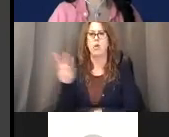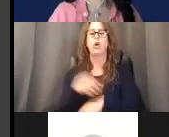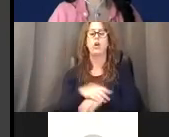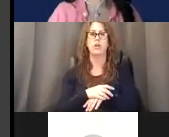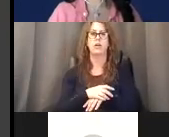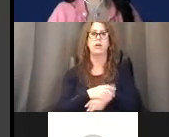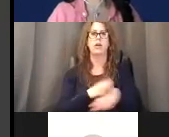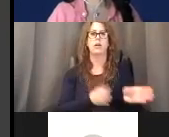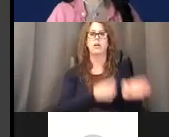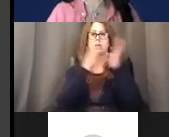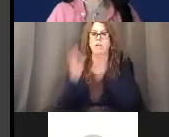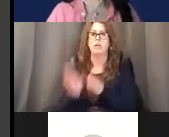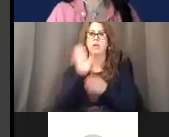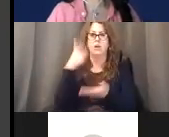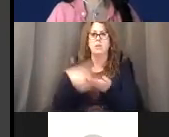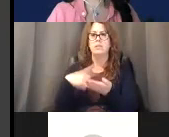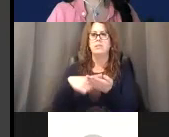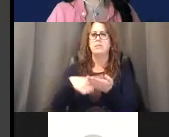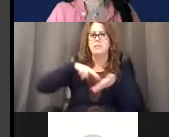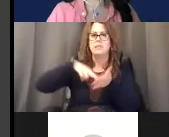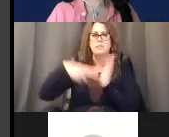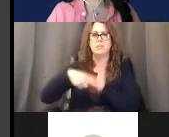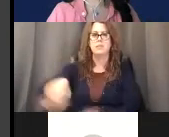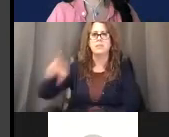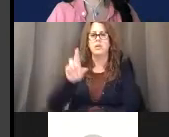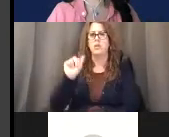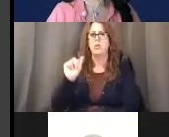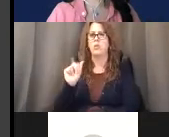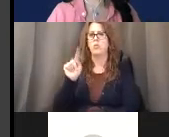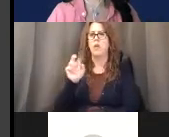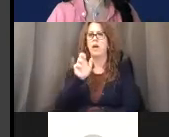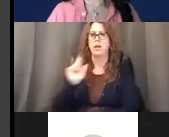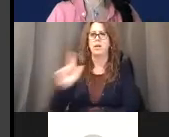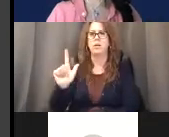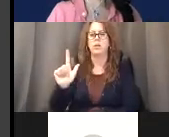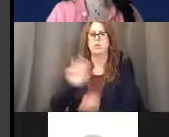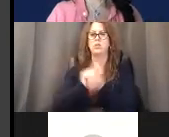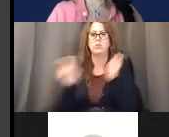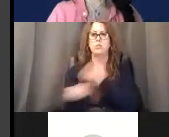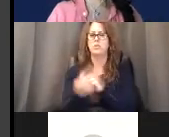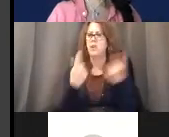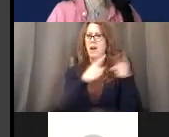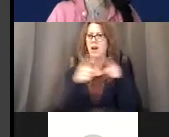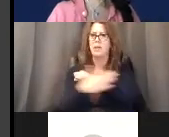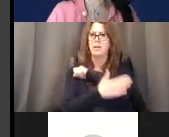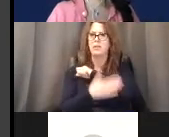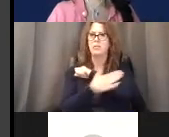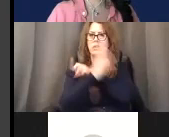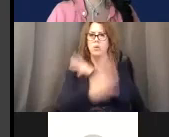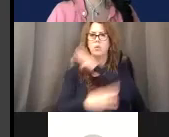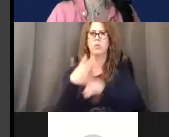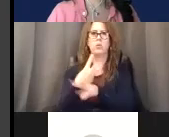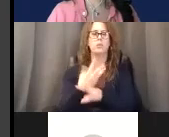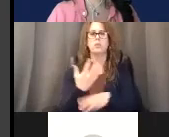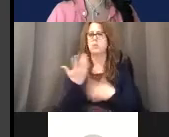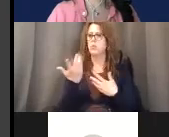radical imagination. What does that look like? What are the seeds for transformation? What's actually happening around the country and the world, right? That regardless of what sector we're in,